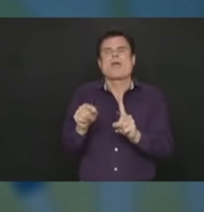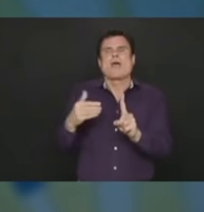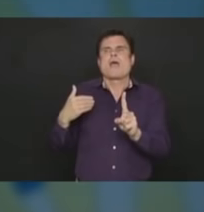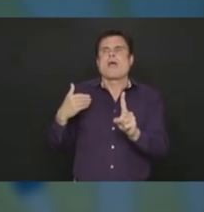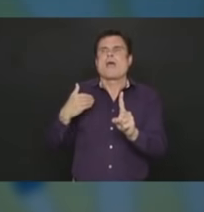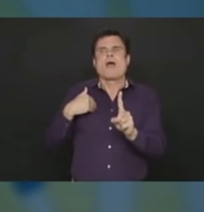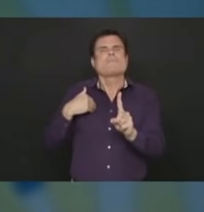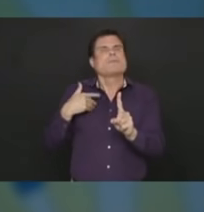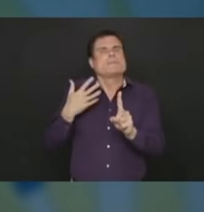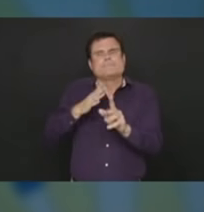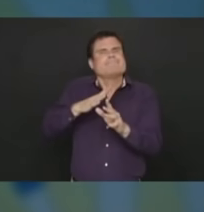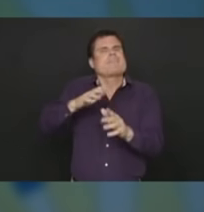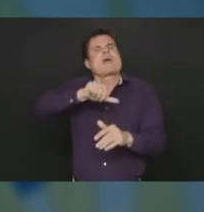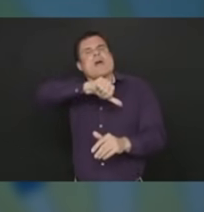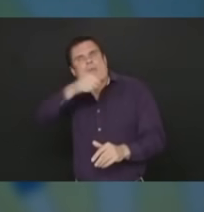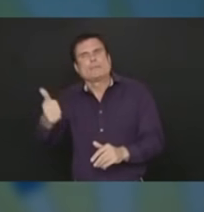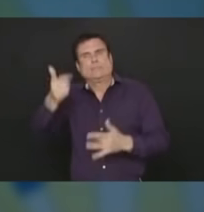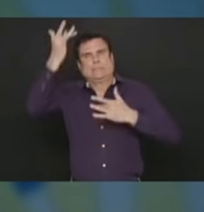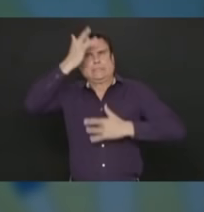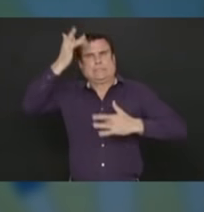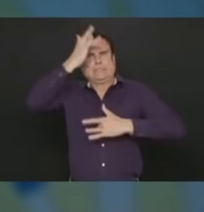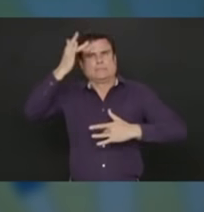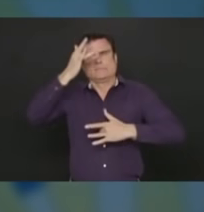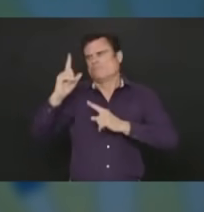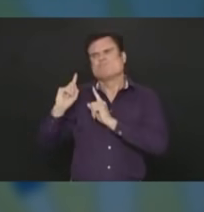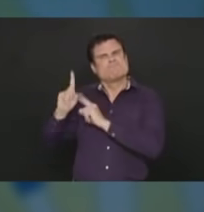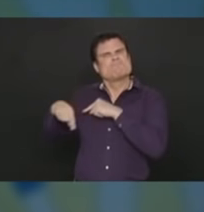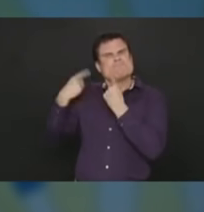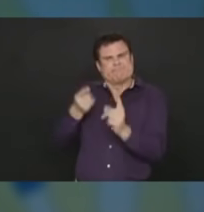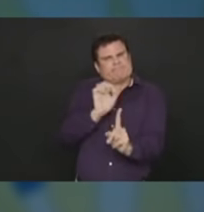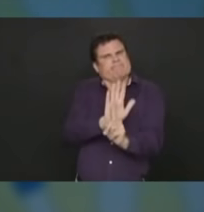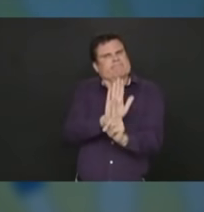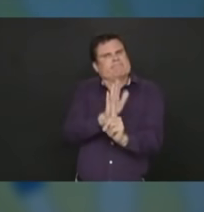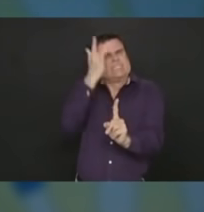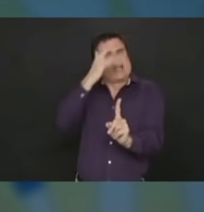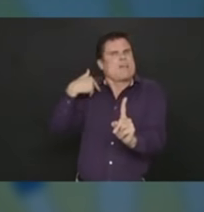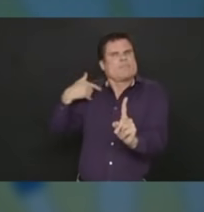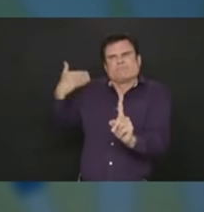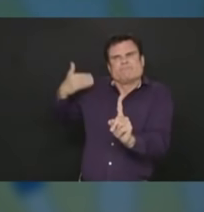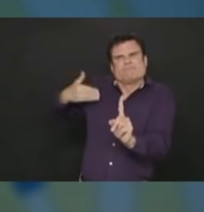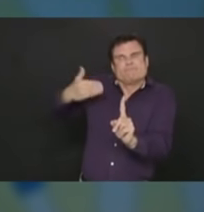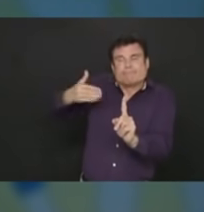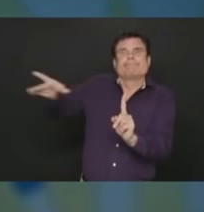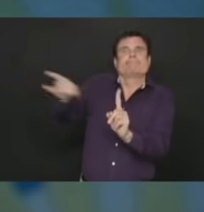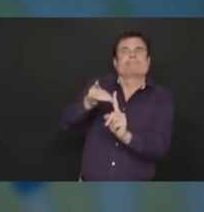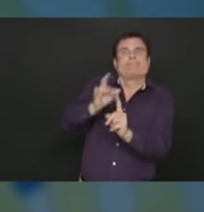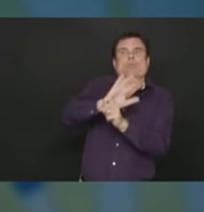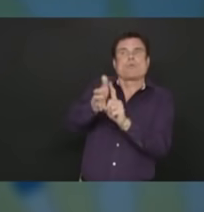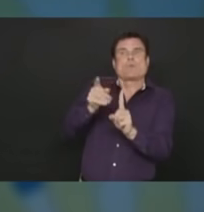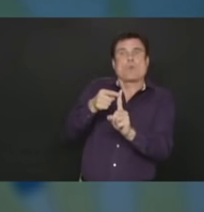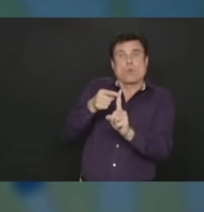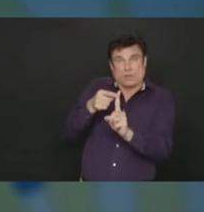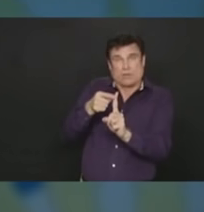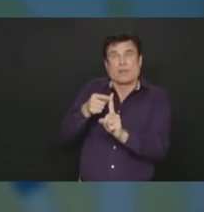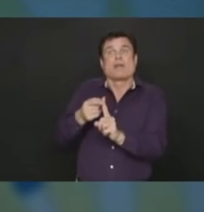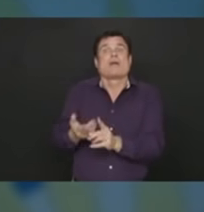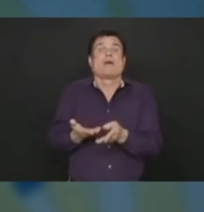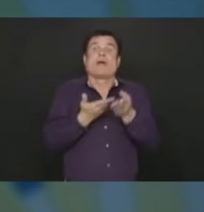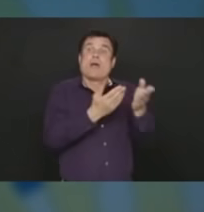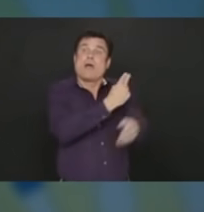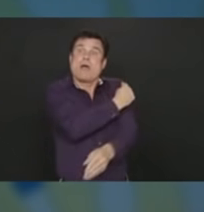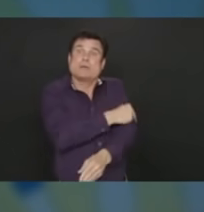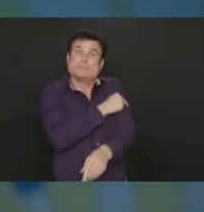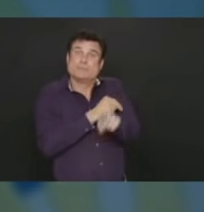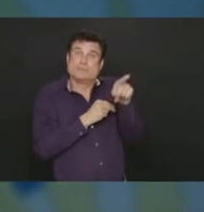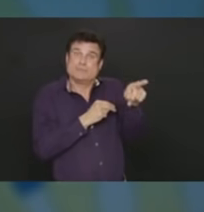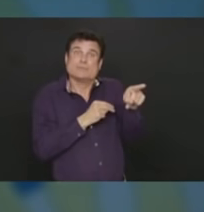least one chronic condition, and 3/4 again of people who required ICU care, and 83% of people